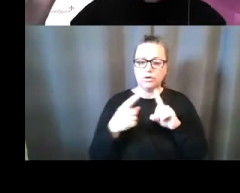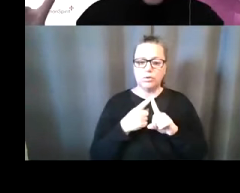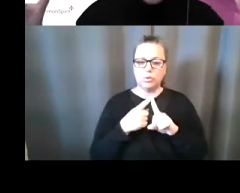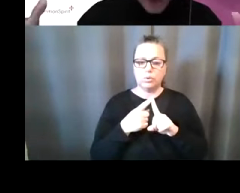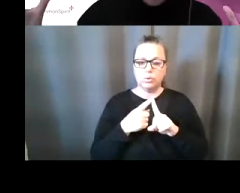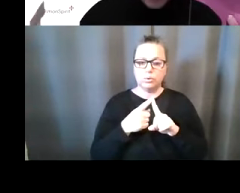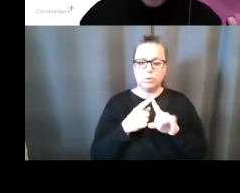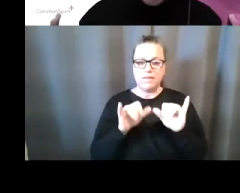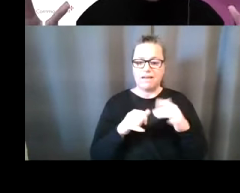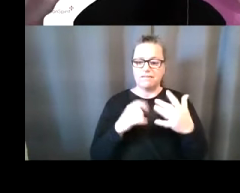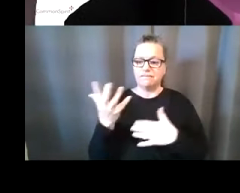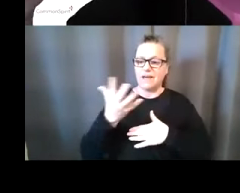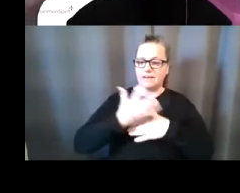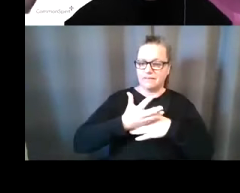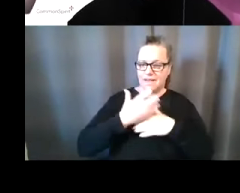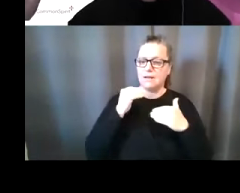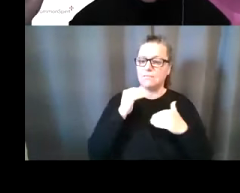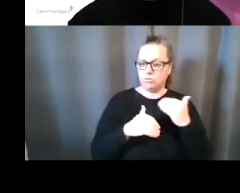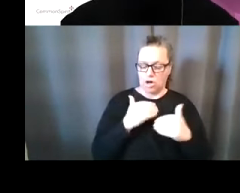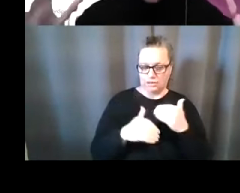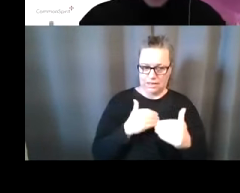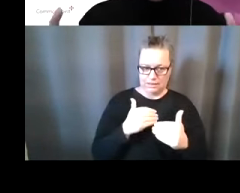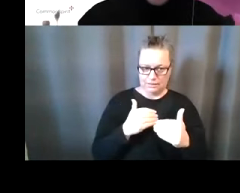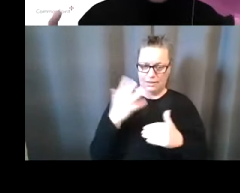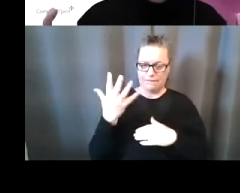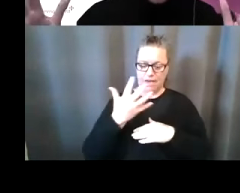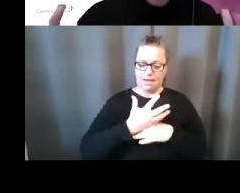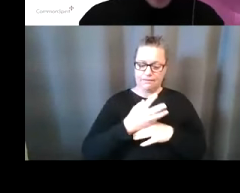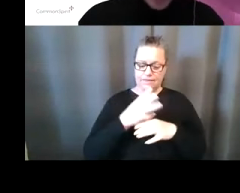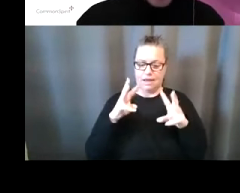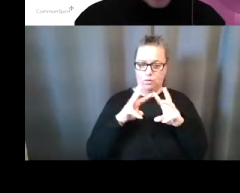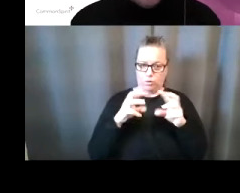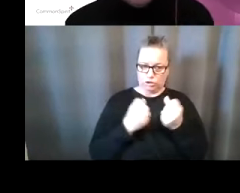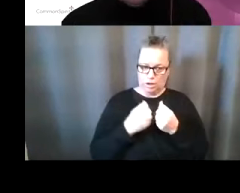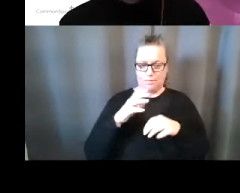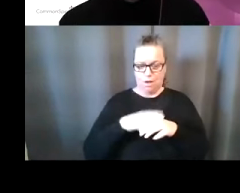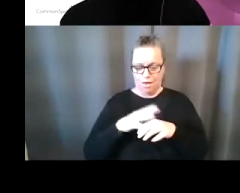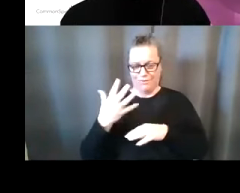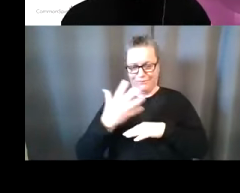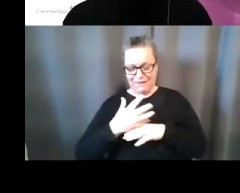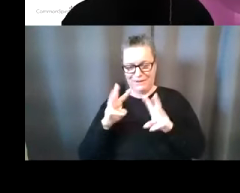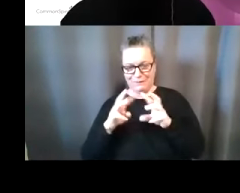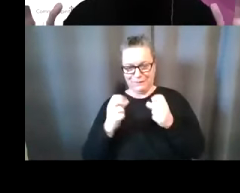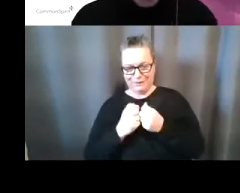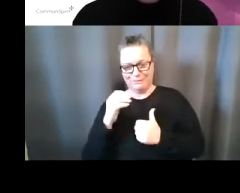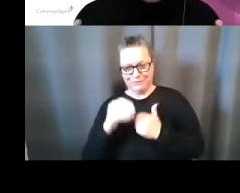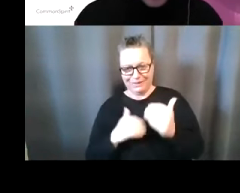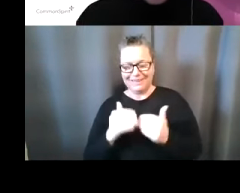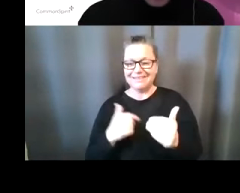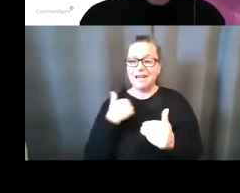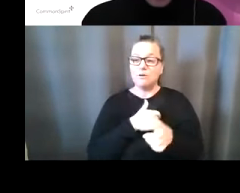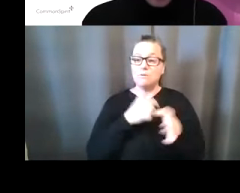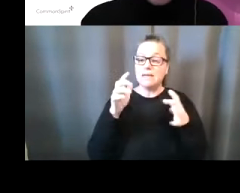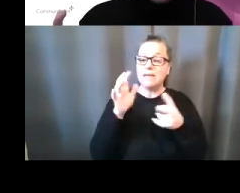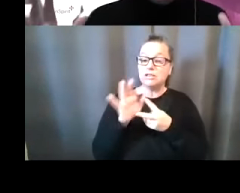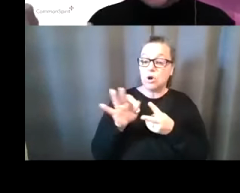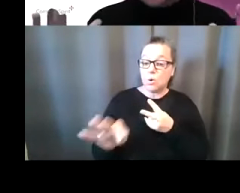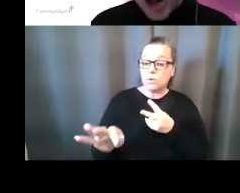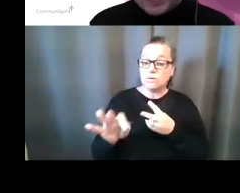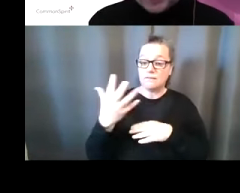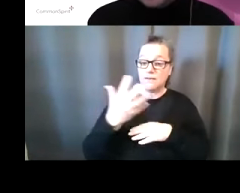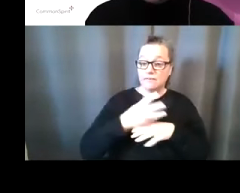that 5-day process. So we were having a 5-day workshop on our 5-day workshop process. And we chose our 5-day workshop